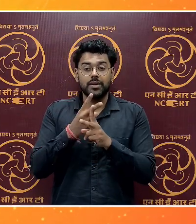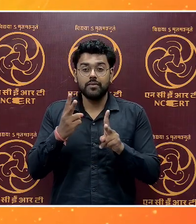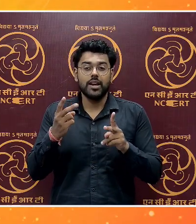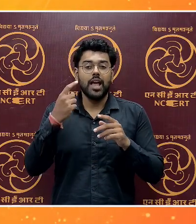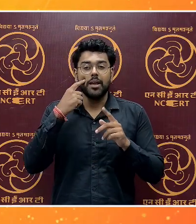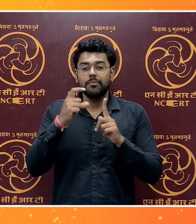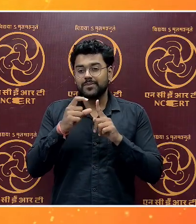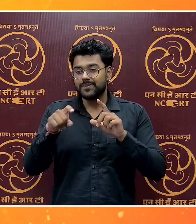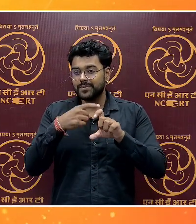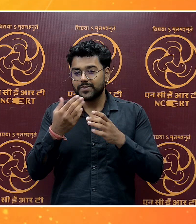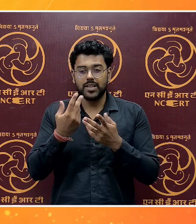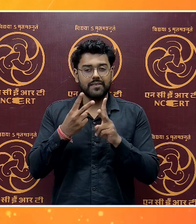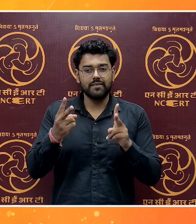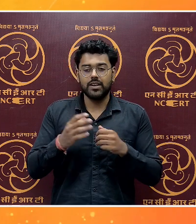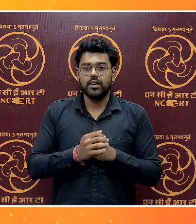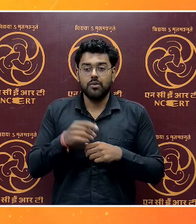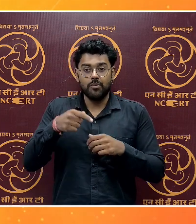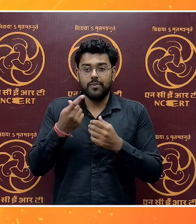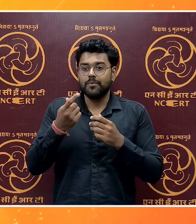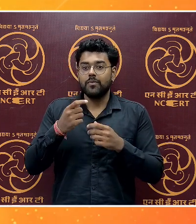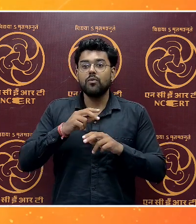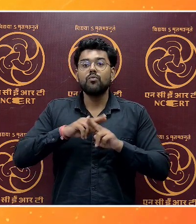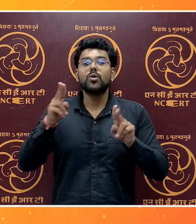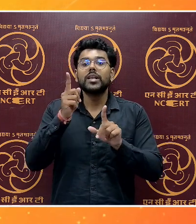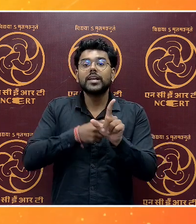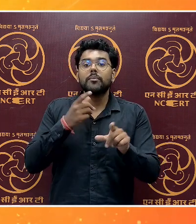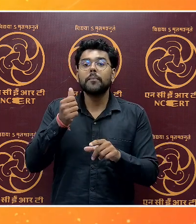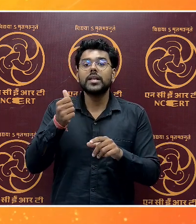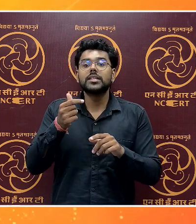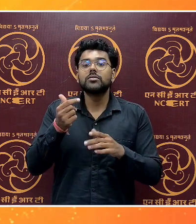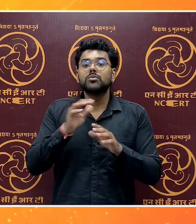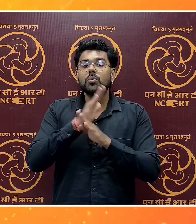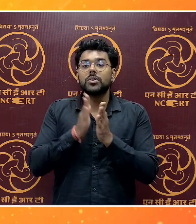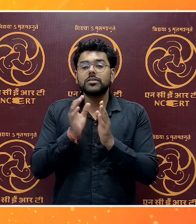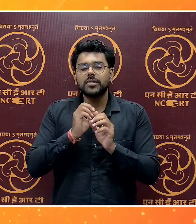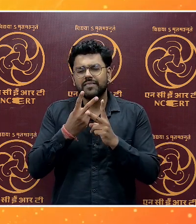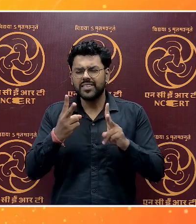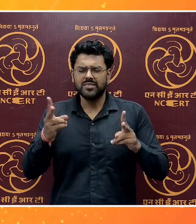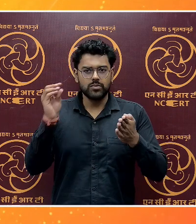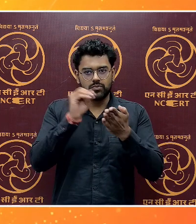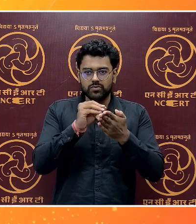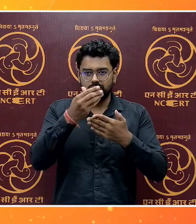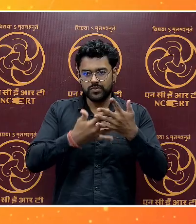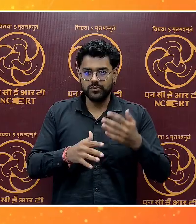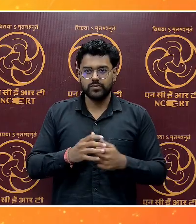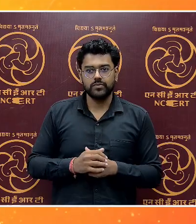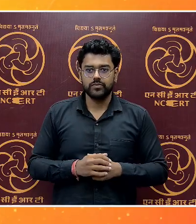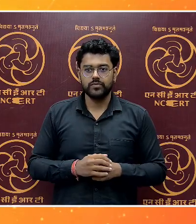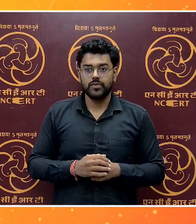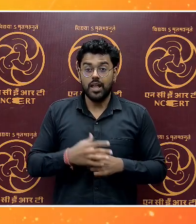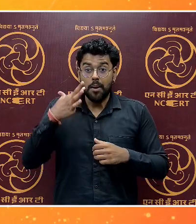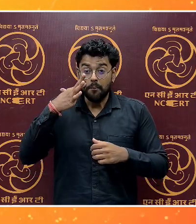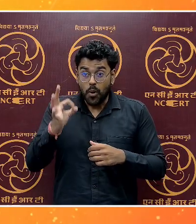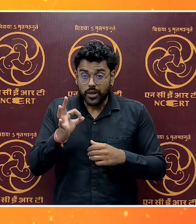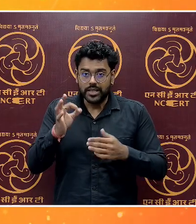number, and the financial economic condition. So you can fill all this. So, but they are not mandatory. The mandatory which one I have already filled. I